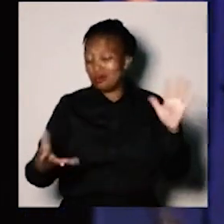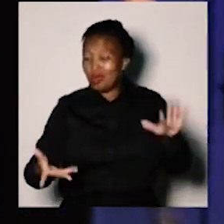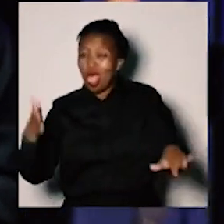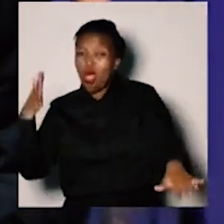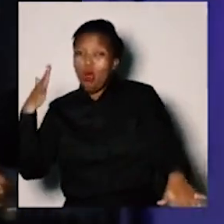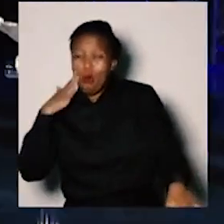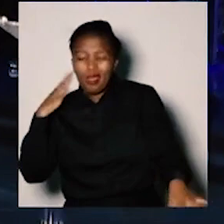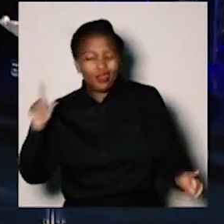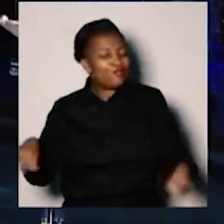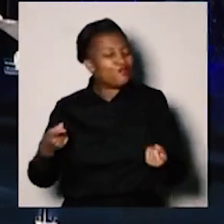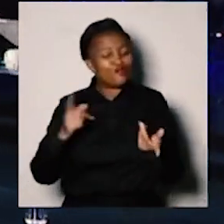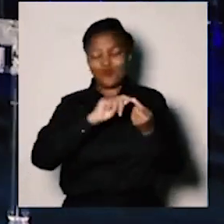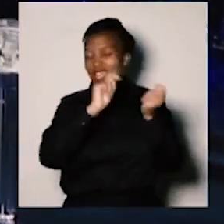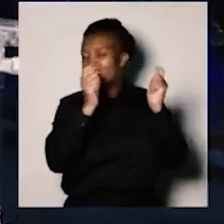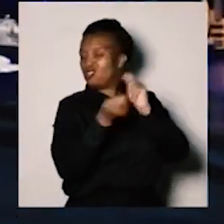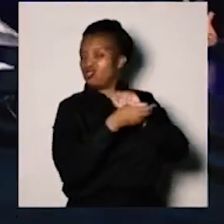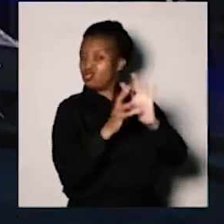going.